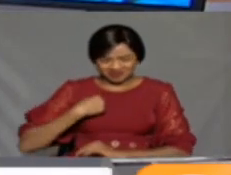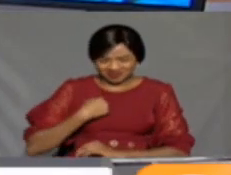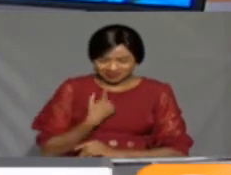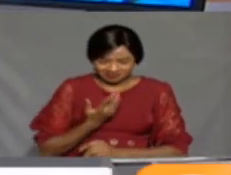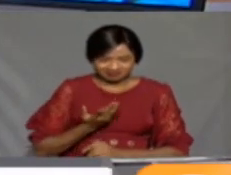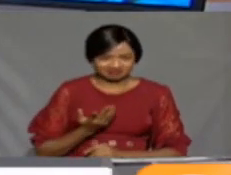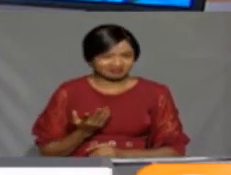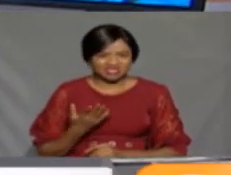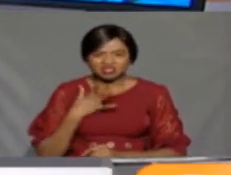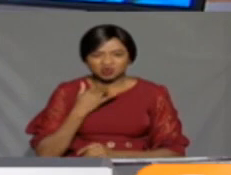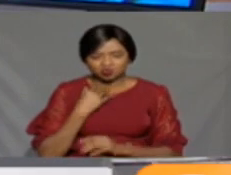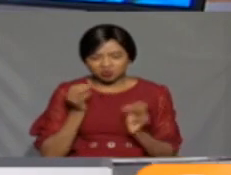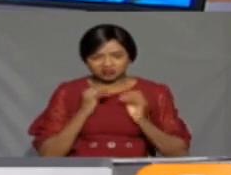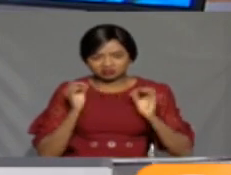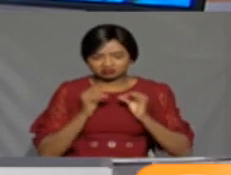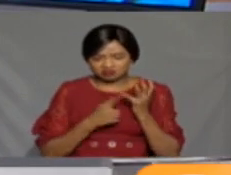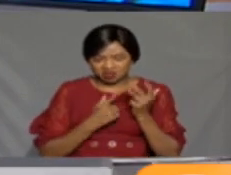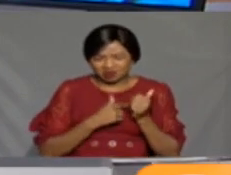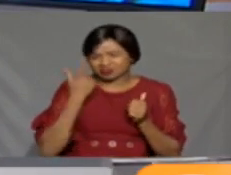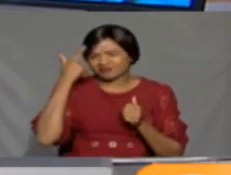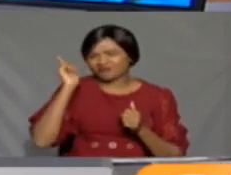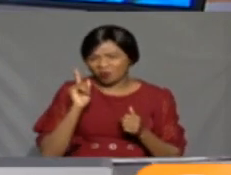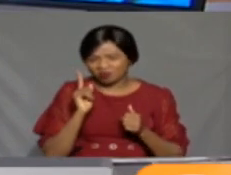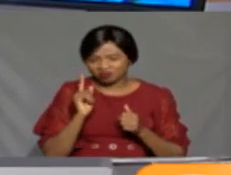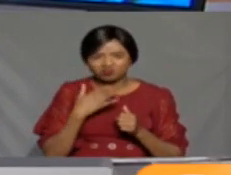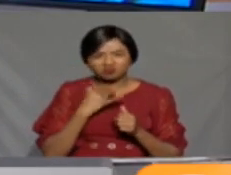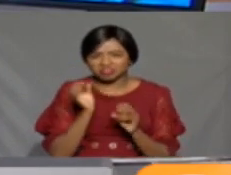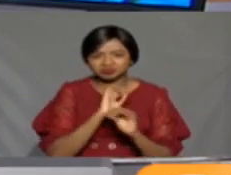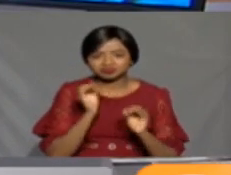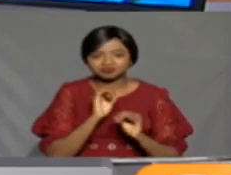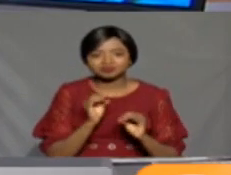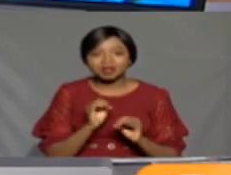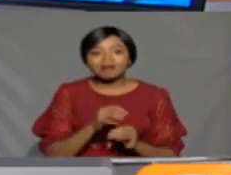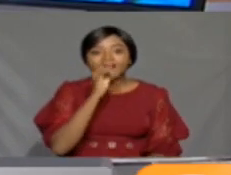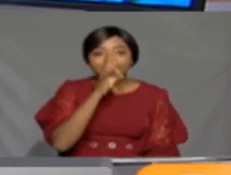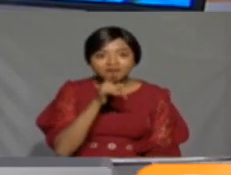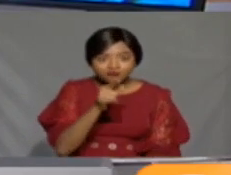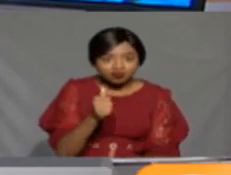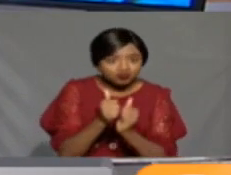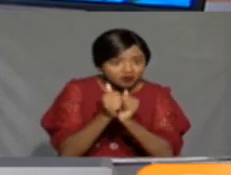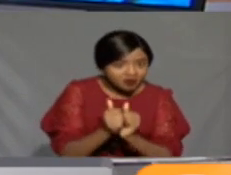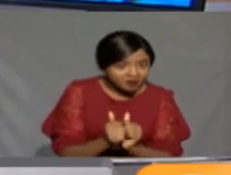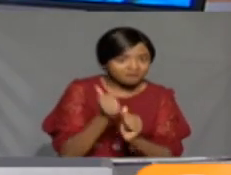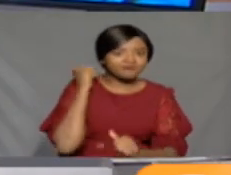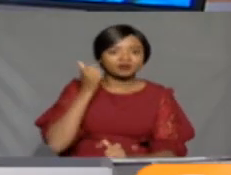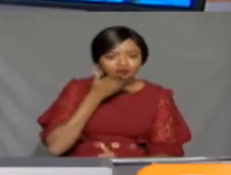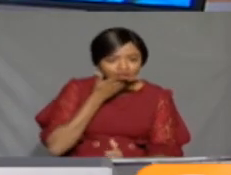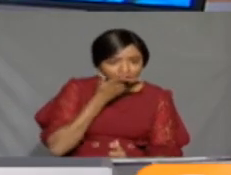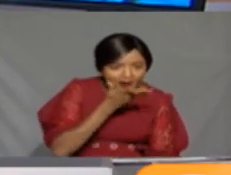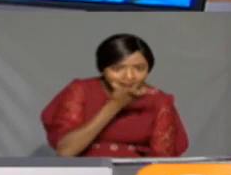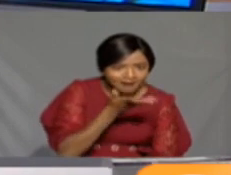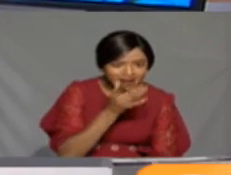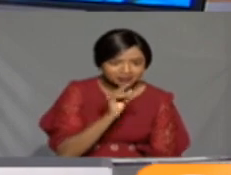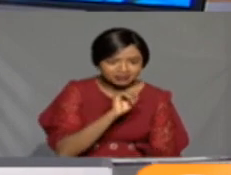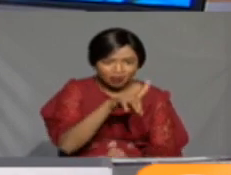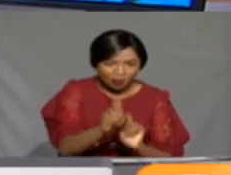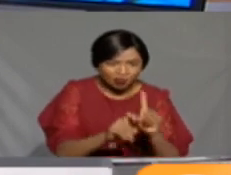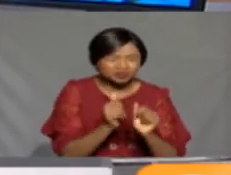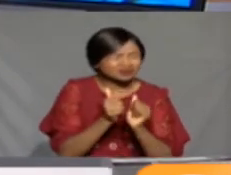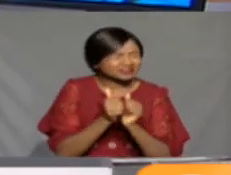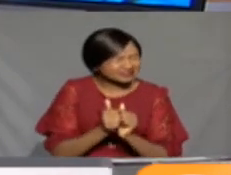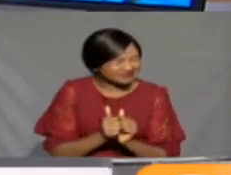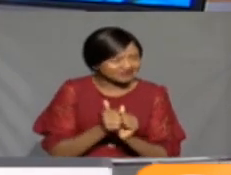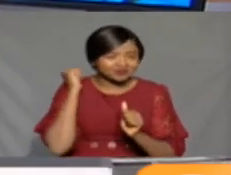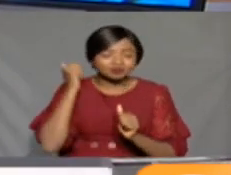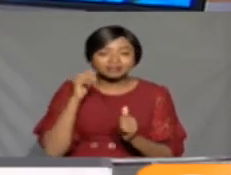counted? Okay, this one is actually covered in the Statistics Act. If one refuses to respond when the enumerator visits your house,